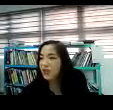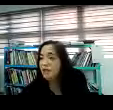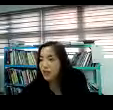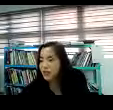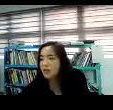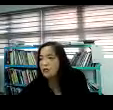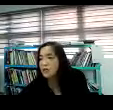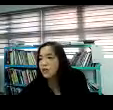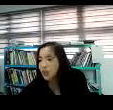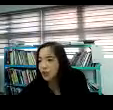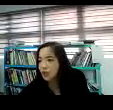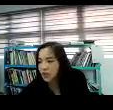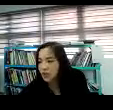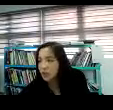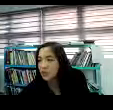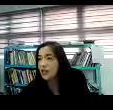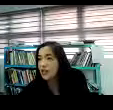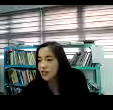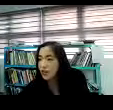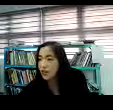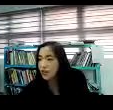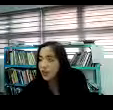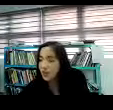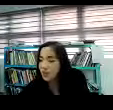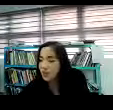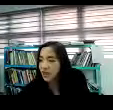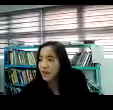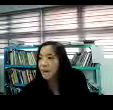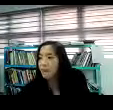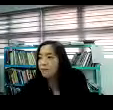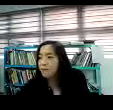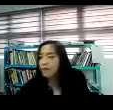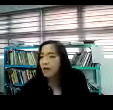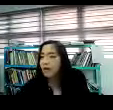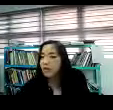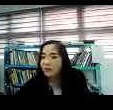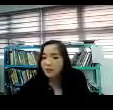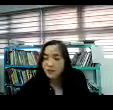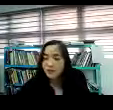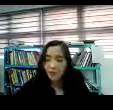na spheres. So you can go to spheres.dost.gov.ph.